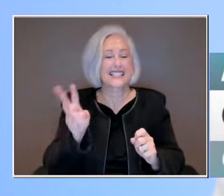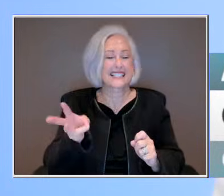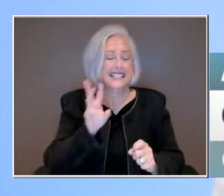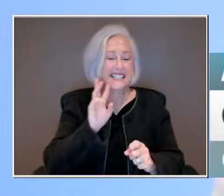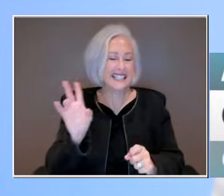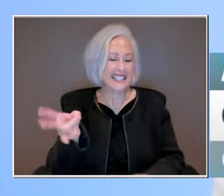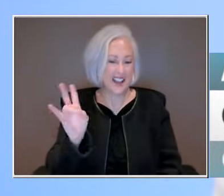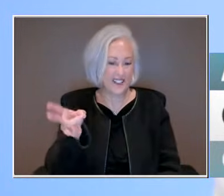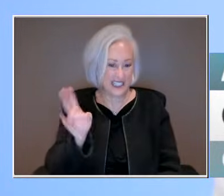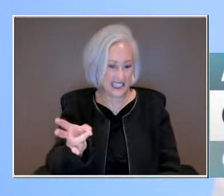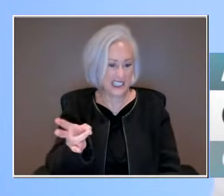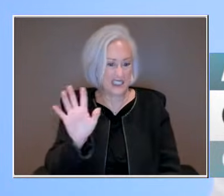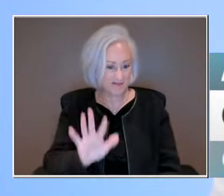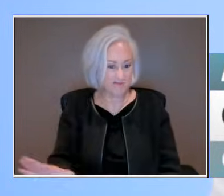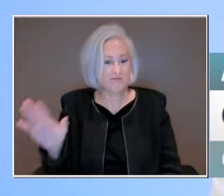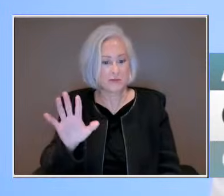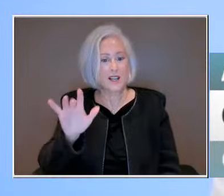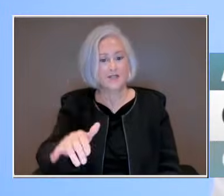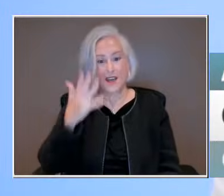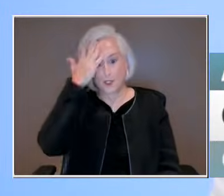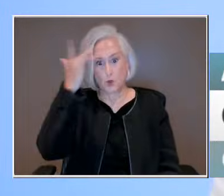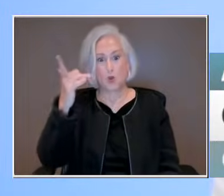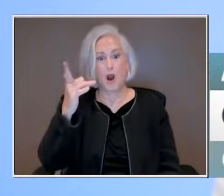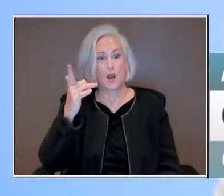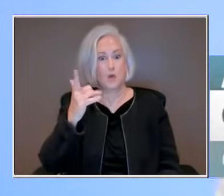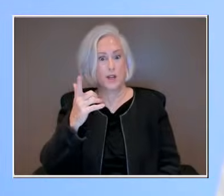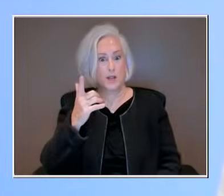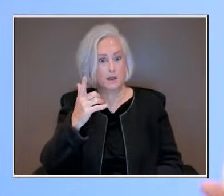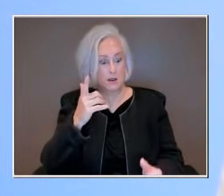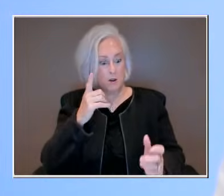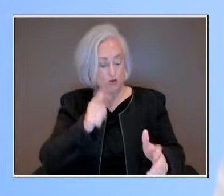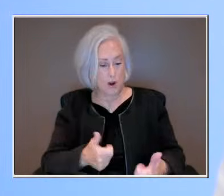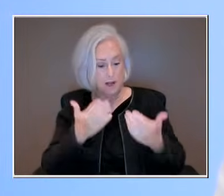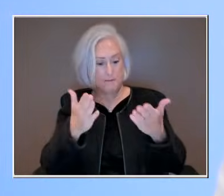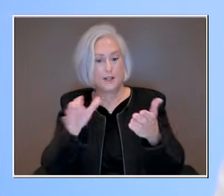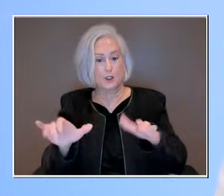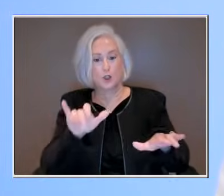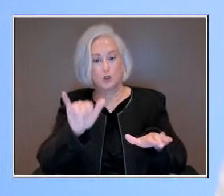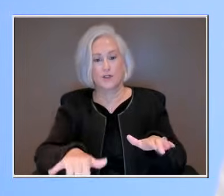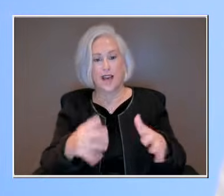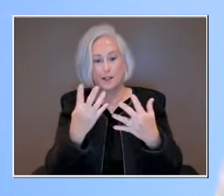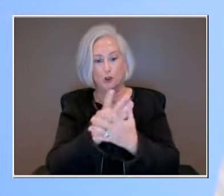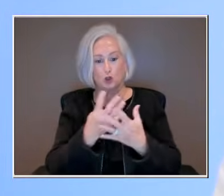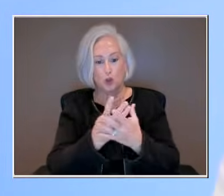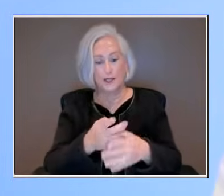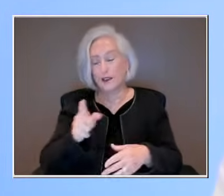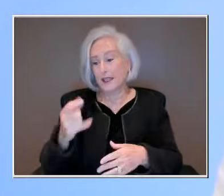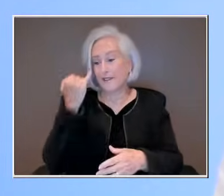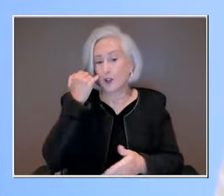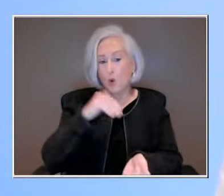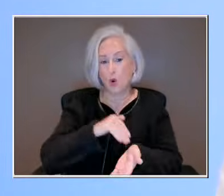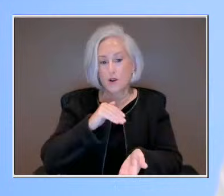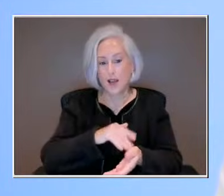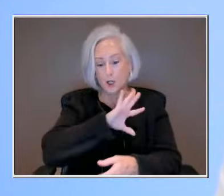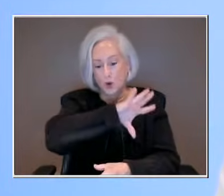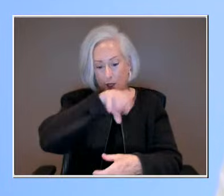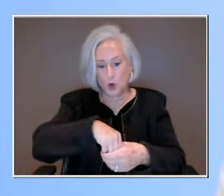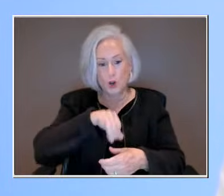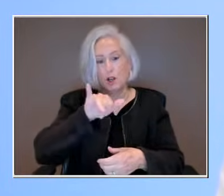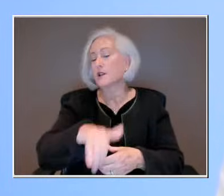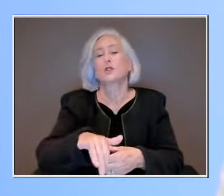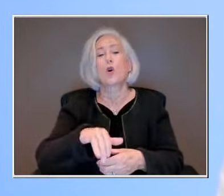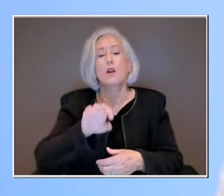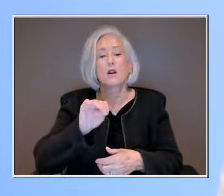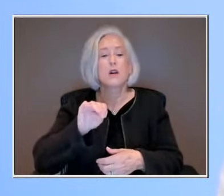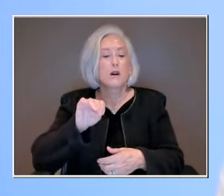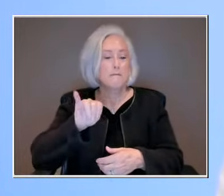that you do start having those types of screenings then. And so if your doctor starts incorporating those into your, say, your Medicare wellness visits,